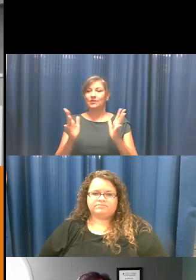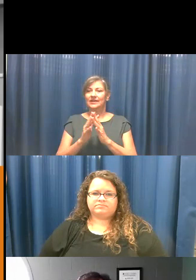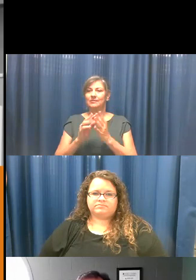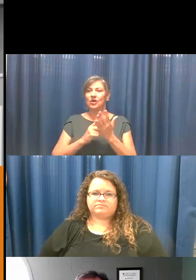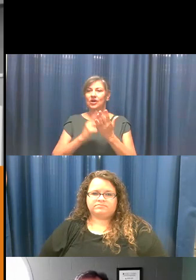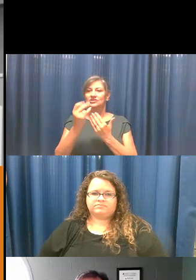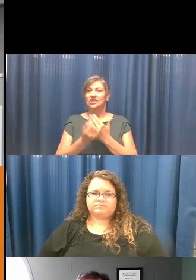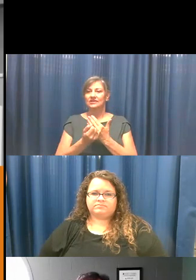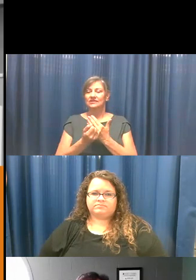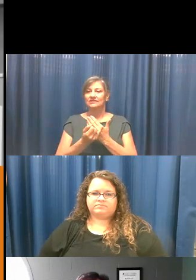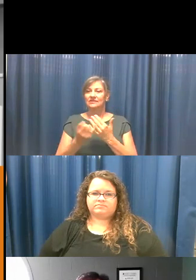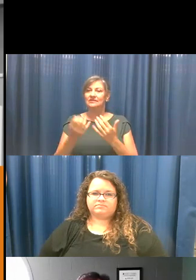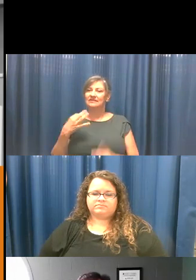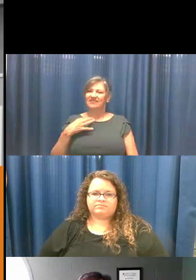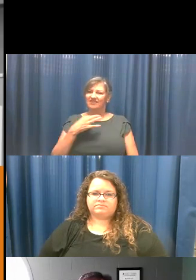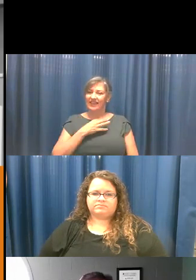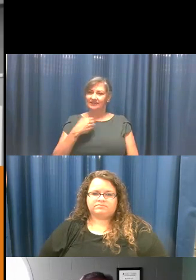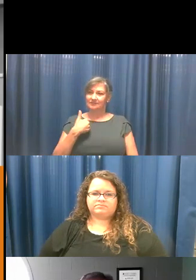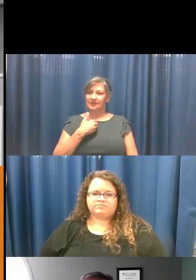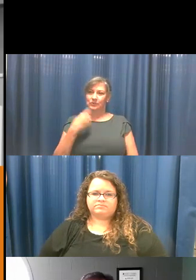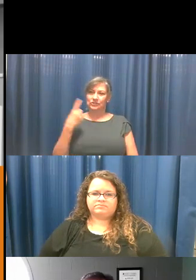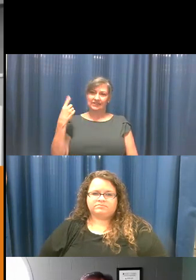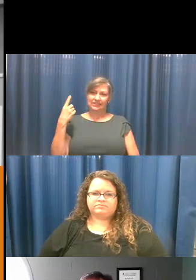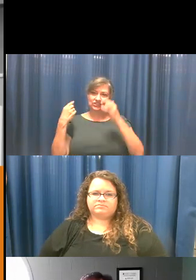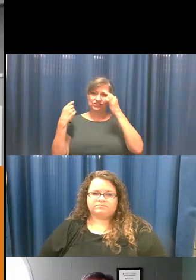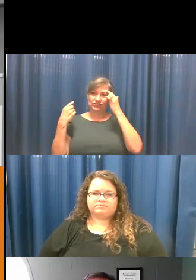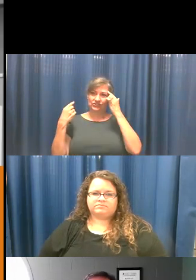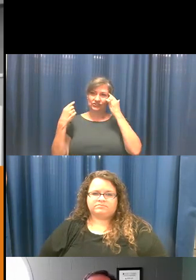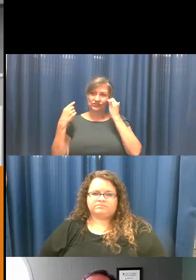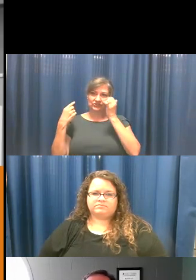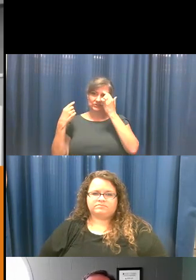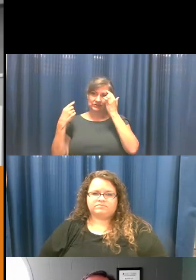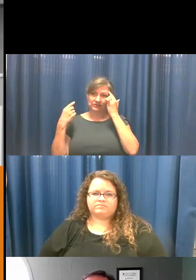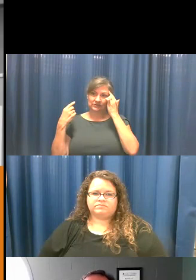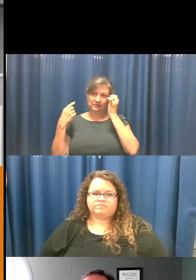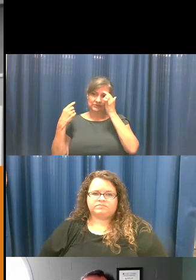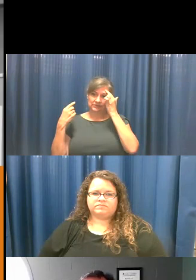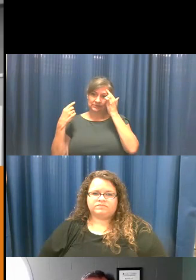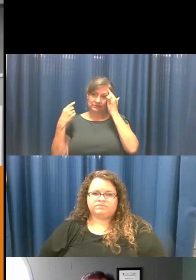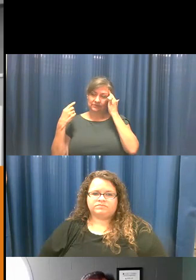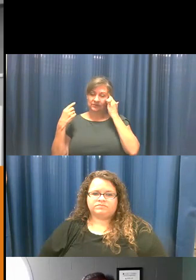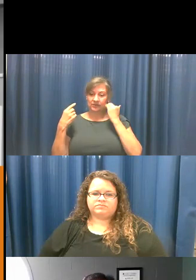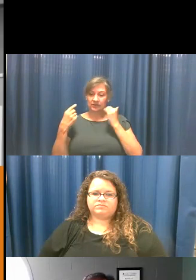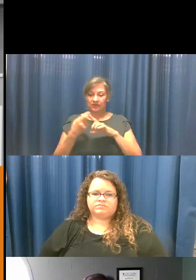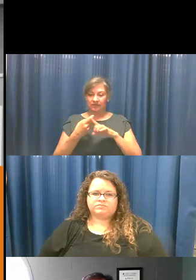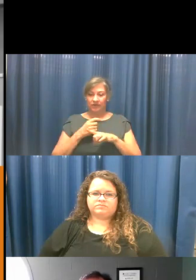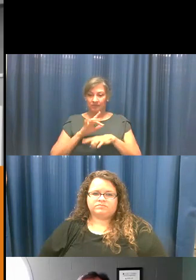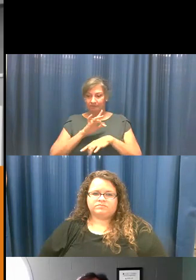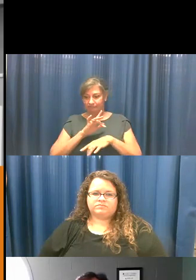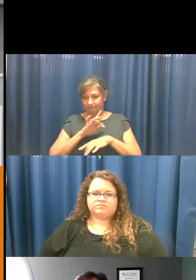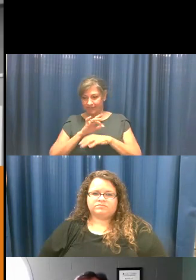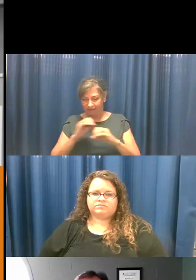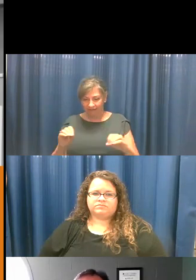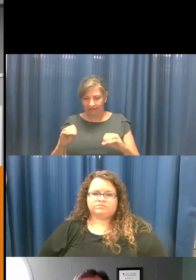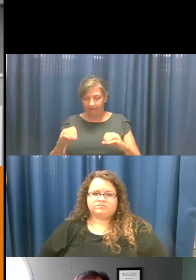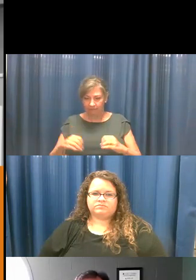had faculty members last year who basically from a blank piece of paper built the Equity